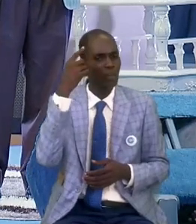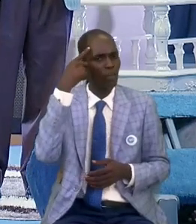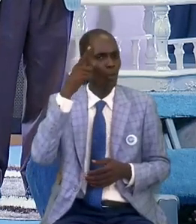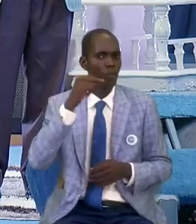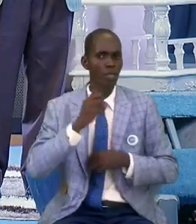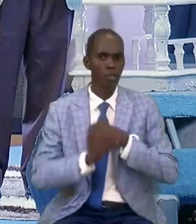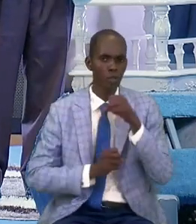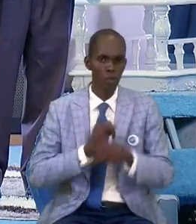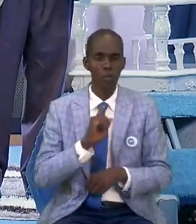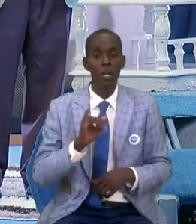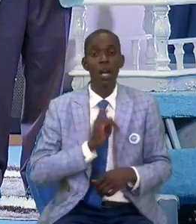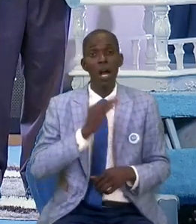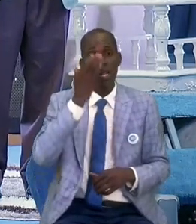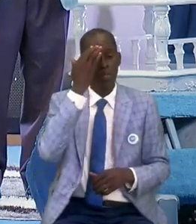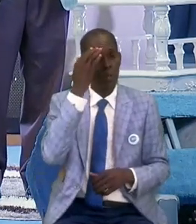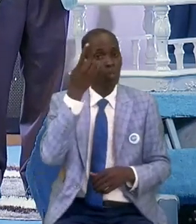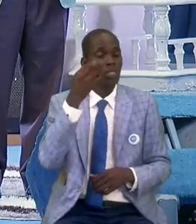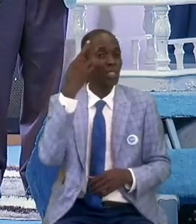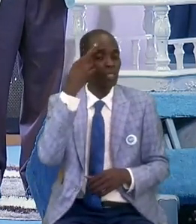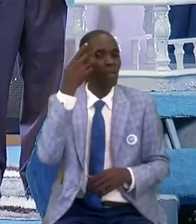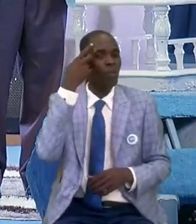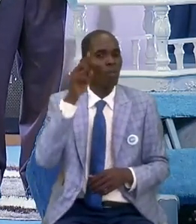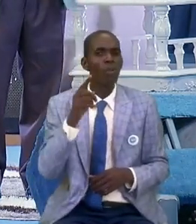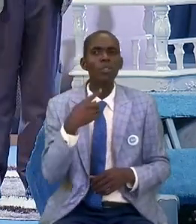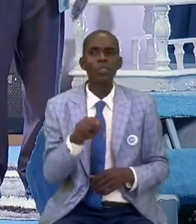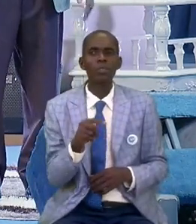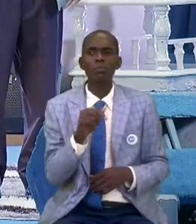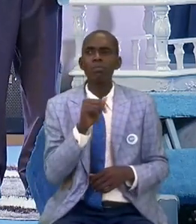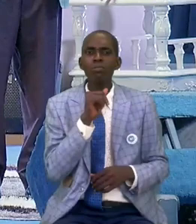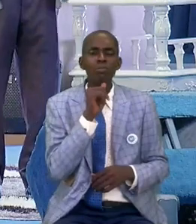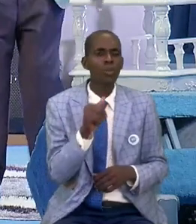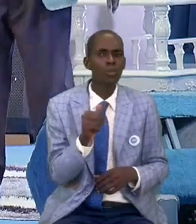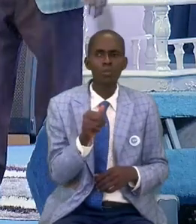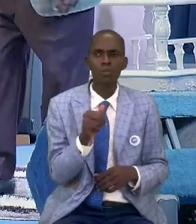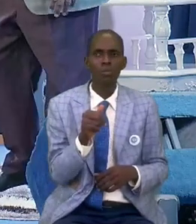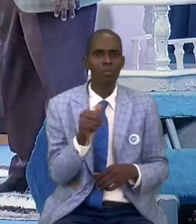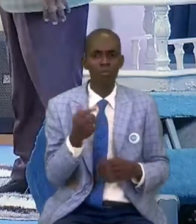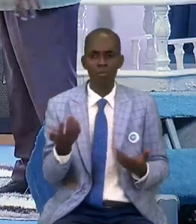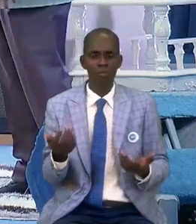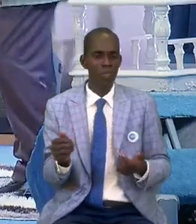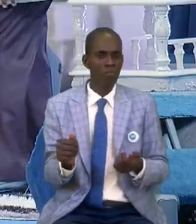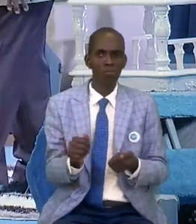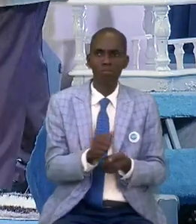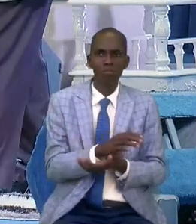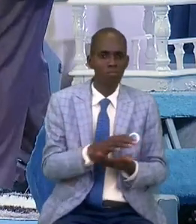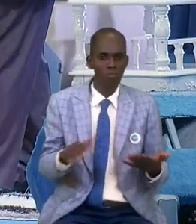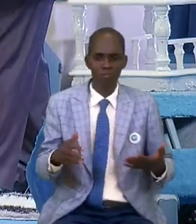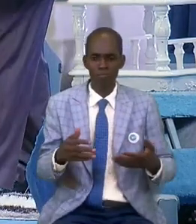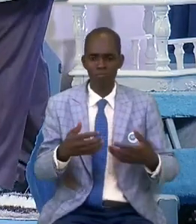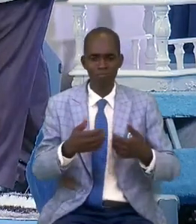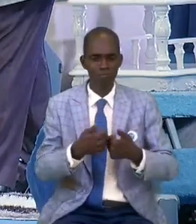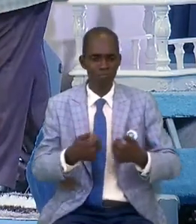untangling, dismantling, scattering of my life. I know why. I am